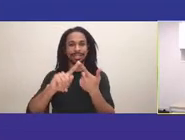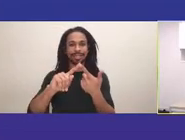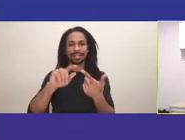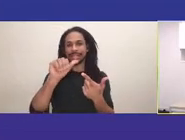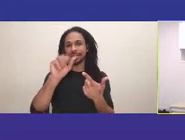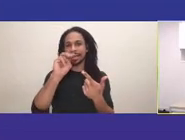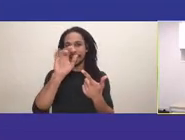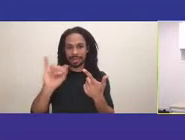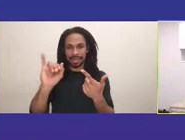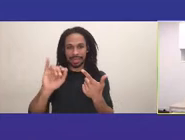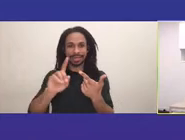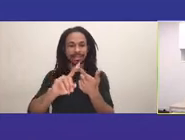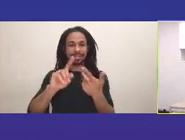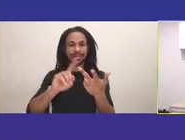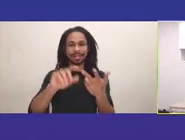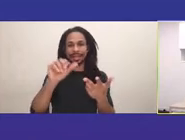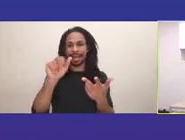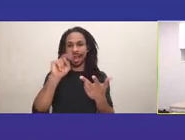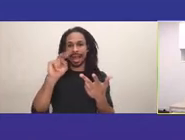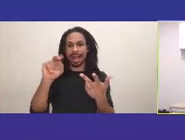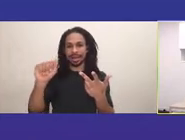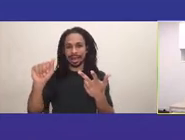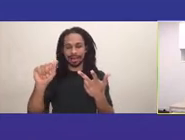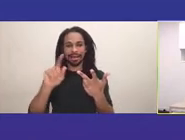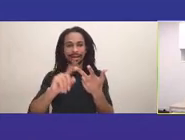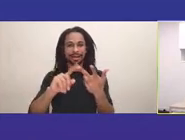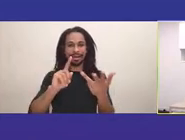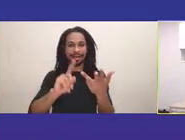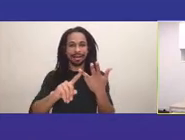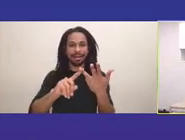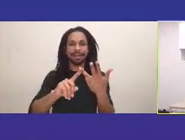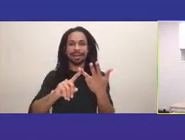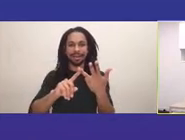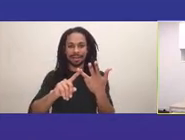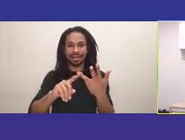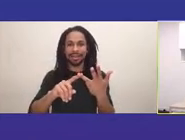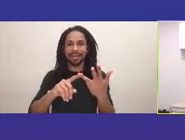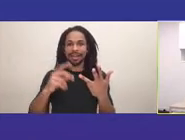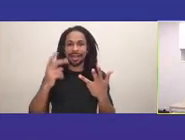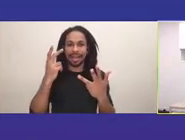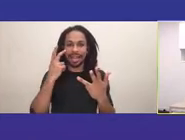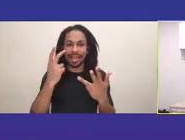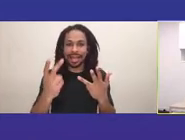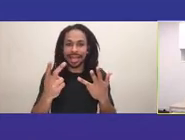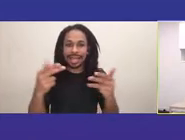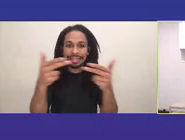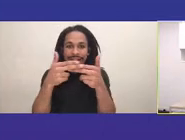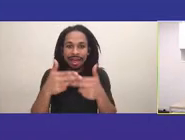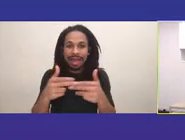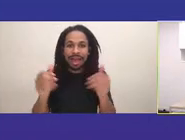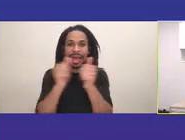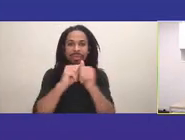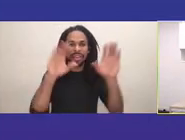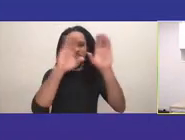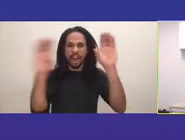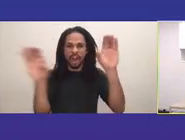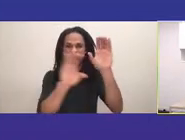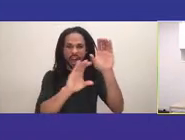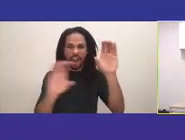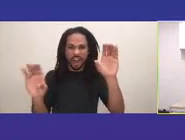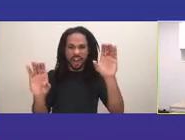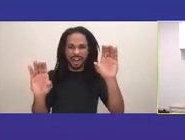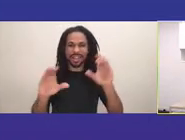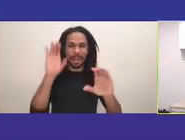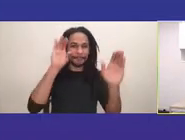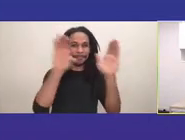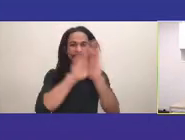Sherson, Anna Rockefeller Garcia. So on the screen right now is a slide that has a composite of all of the pictures of all